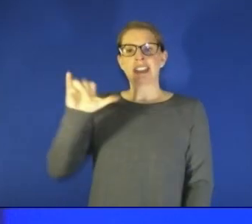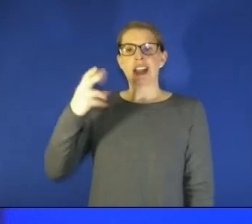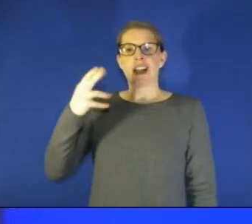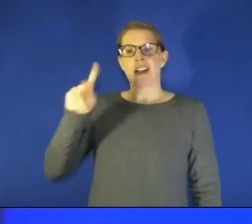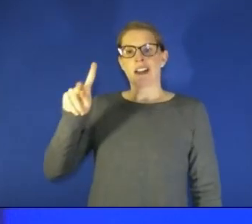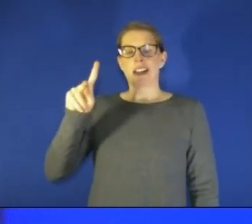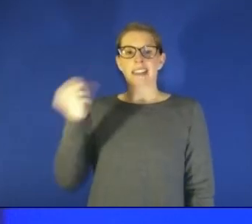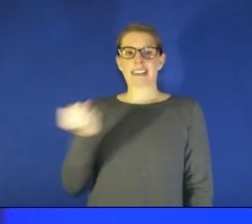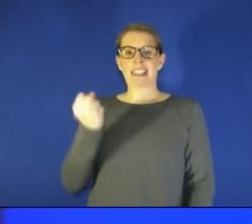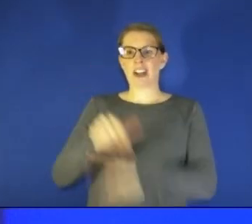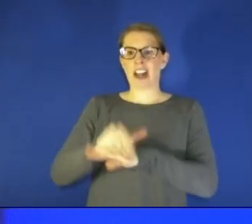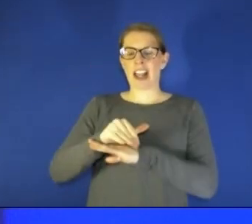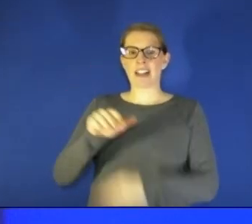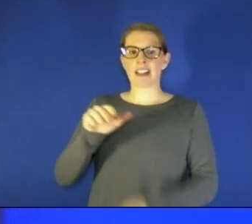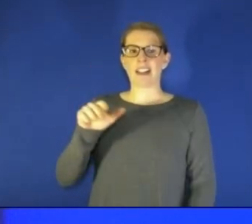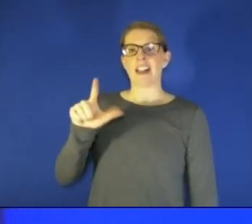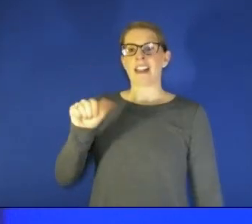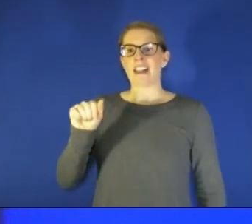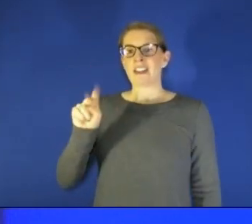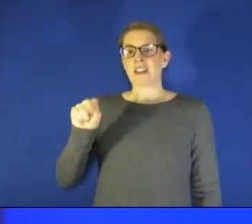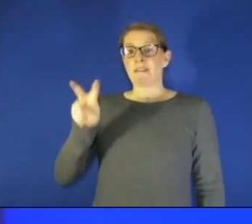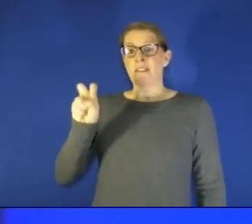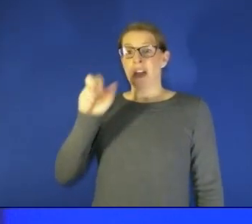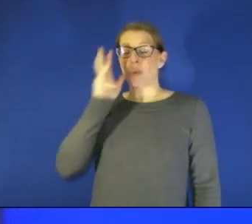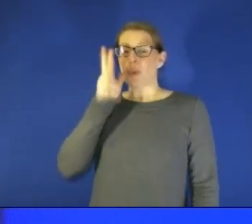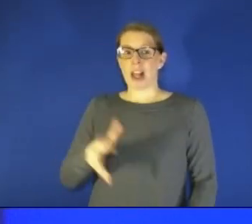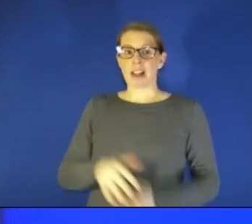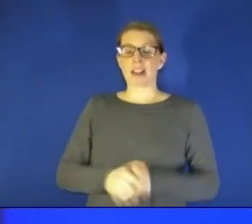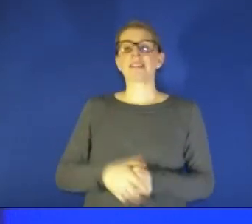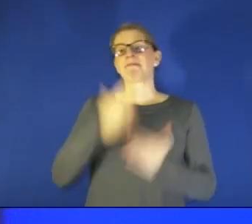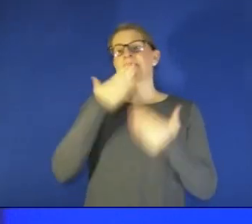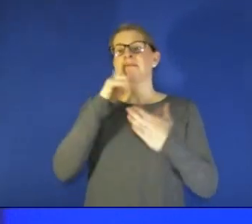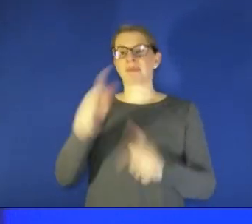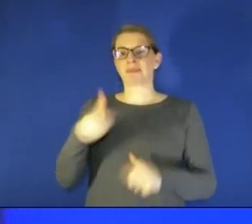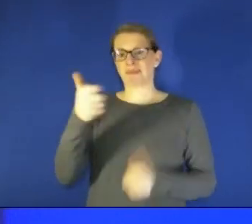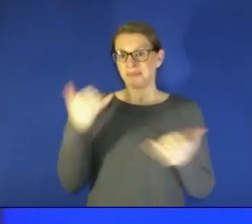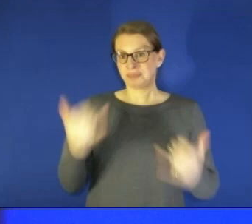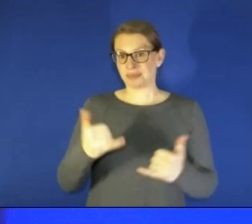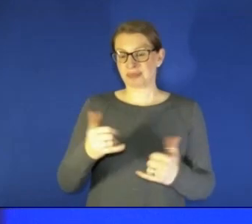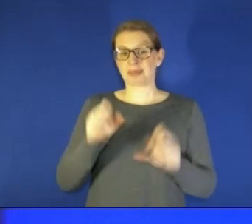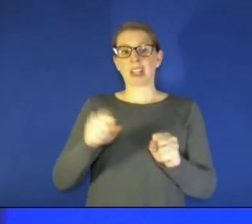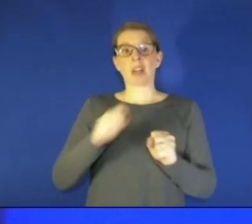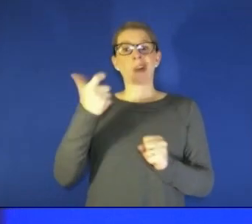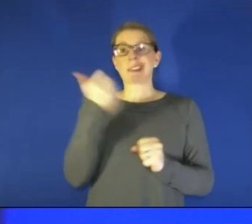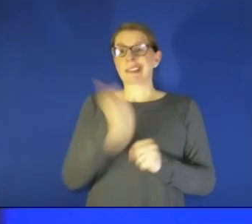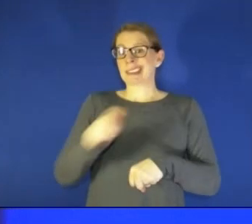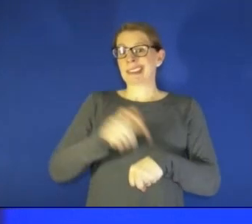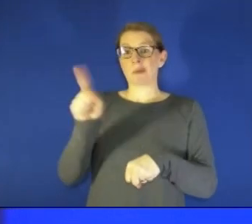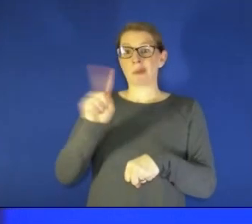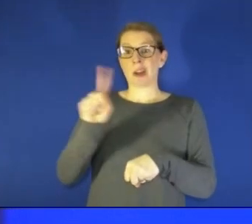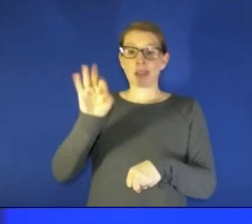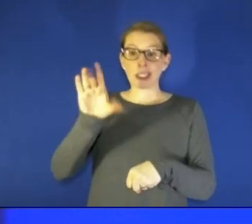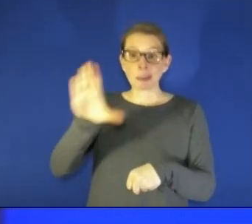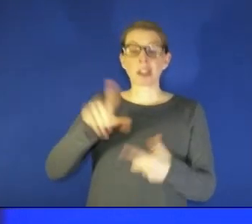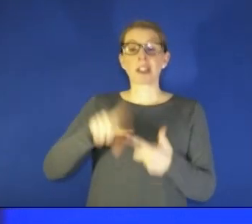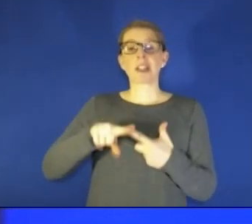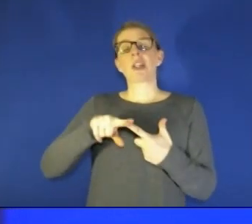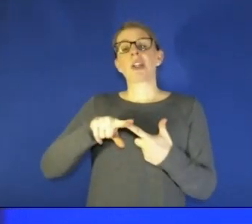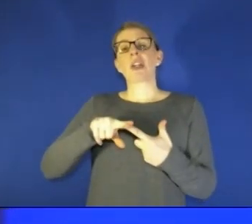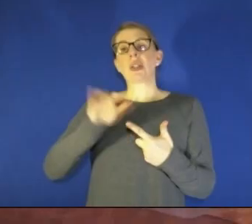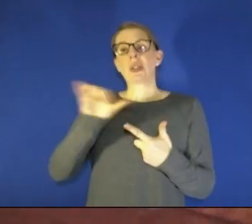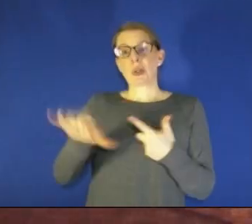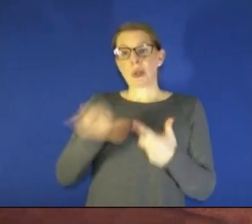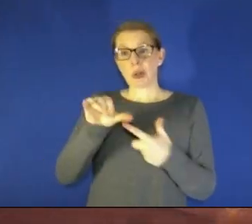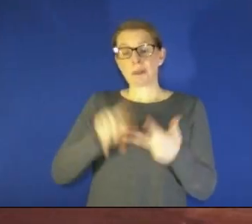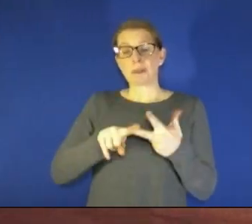and we will be watching. Thank you all so much for being with us today. Don't forget, you can catch our shows anytime on Facebook, on YouTube, and of course now on Twitter. Tomorrow,